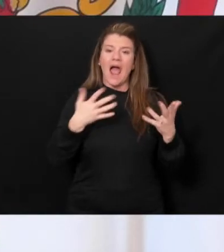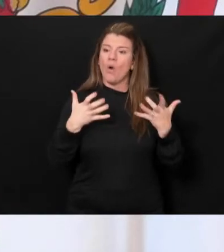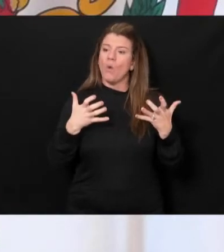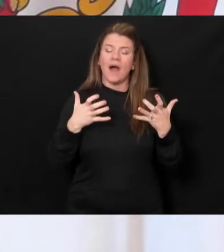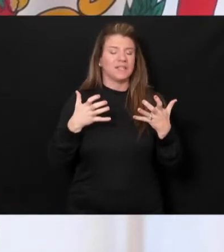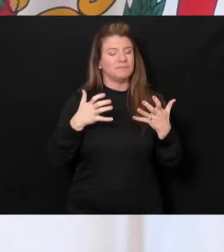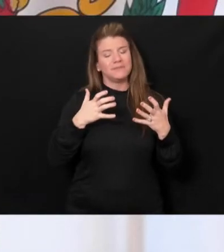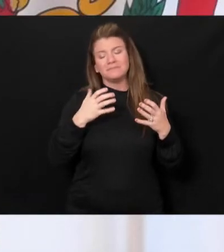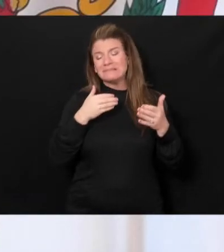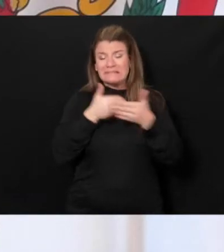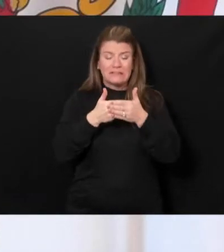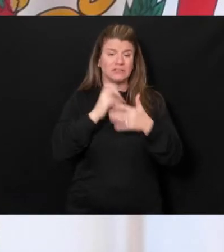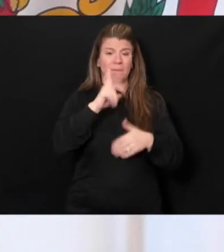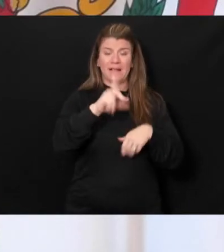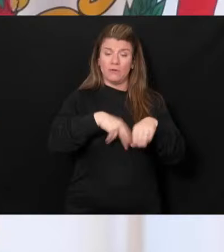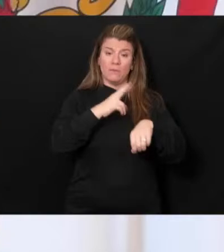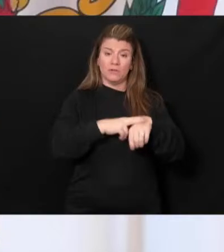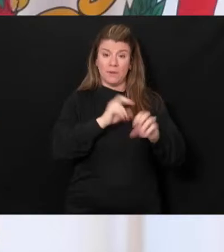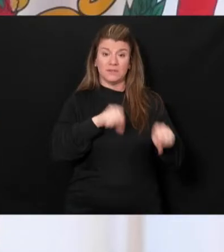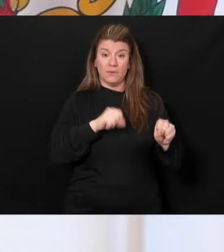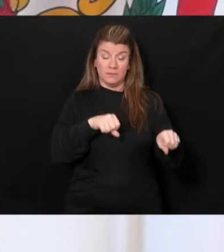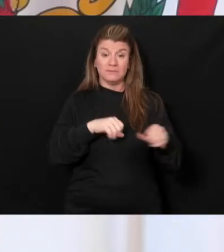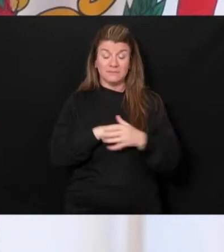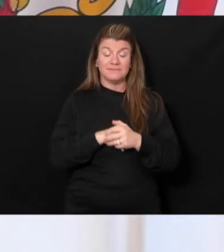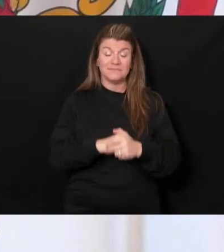close back to normal as we can be.